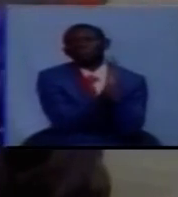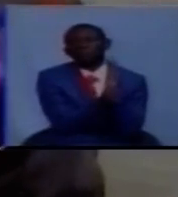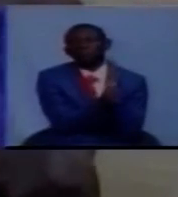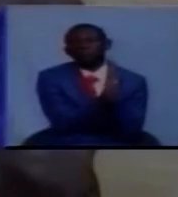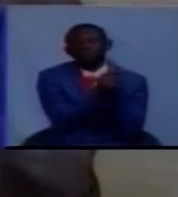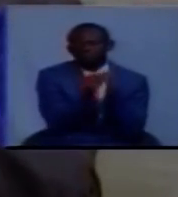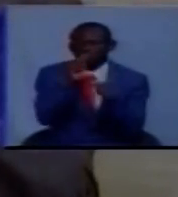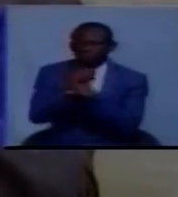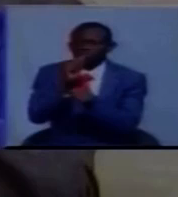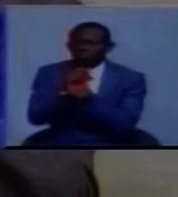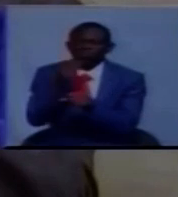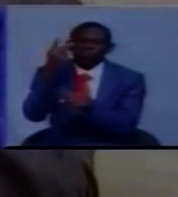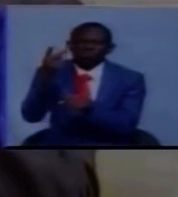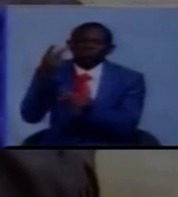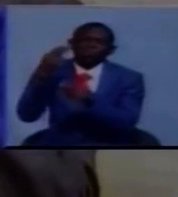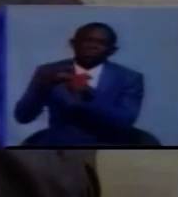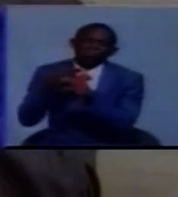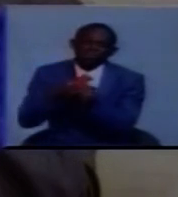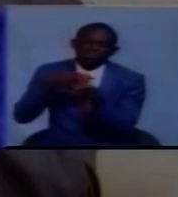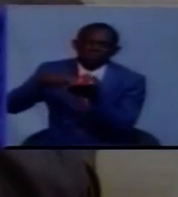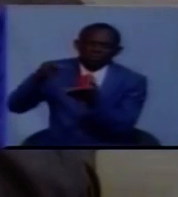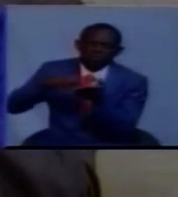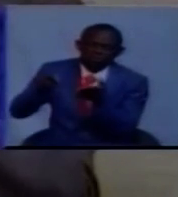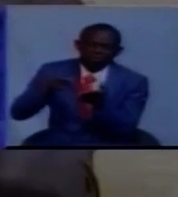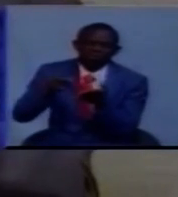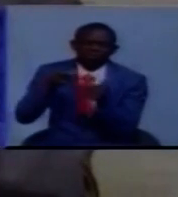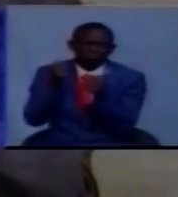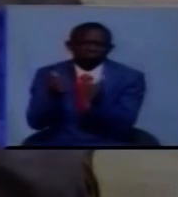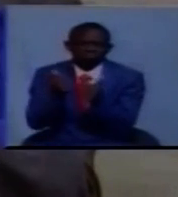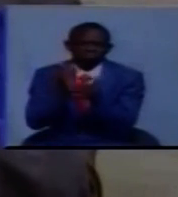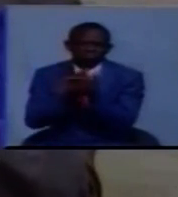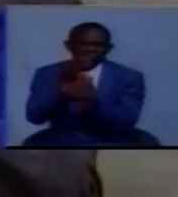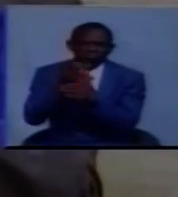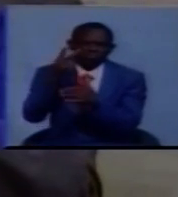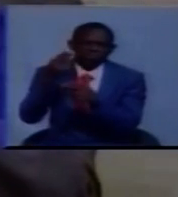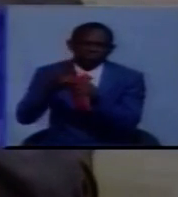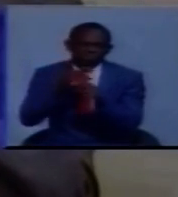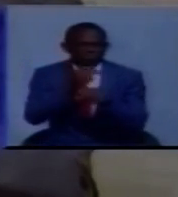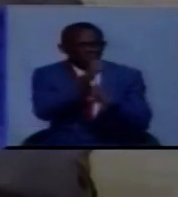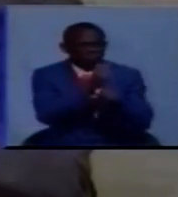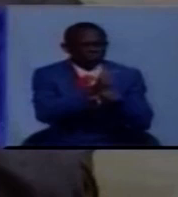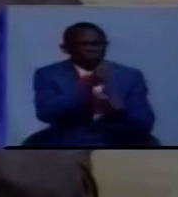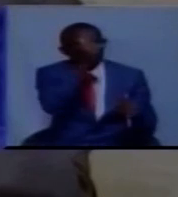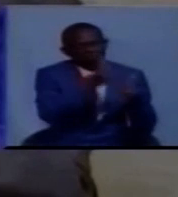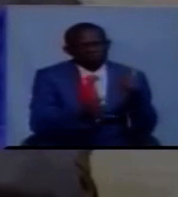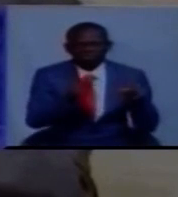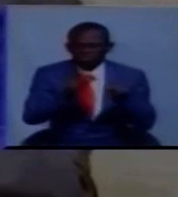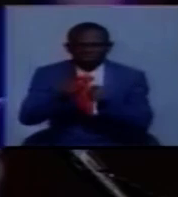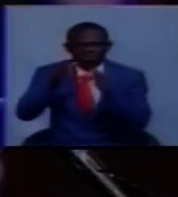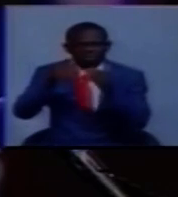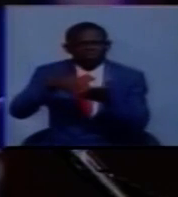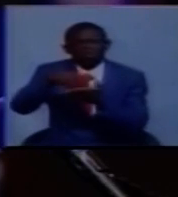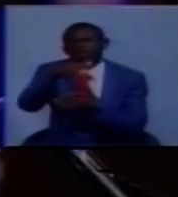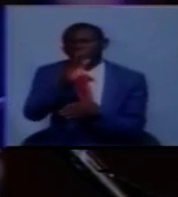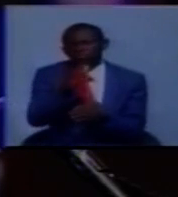moves out of the house because he's not in employment. Let's be serious. You need jobs which are permanent.